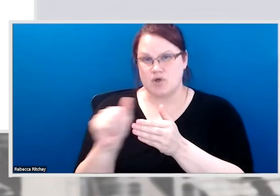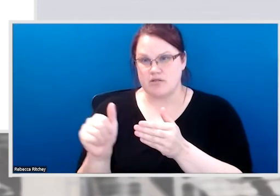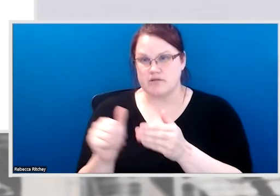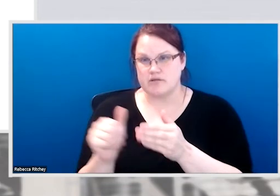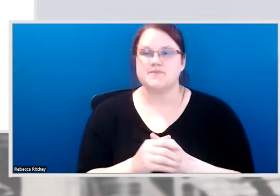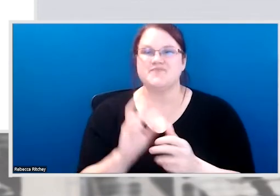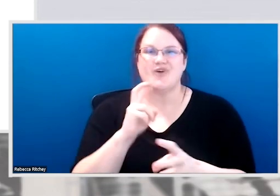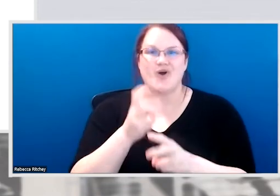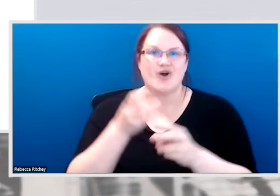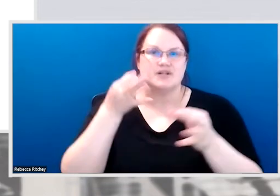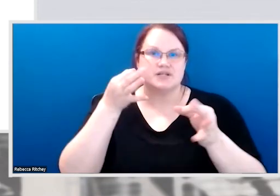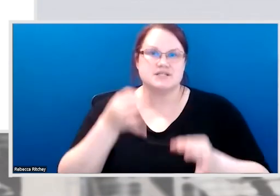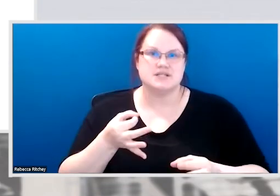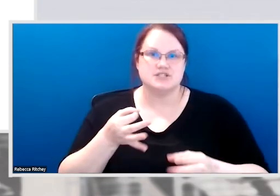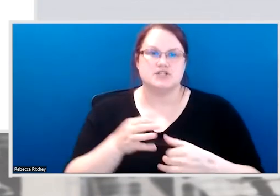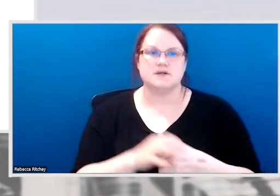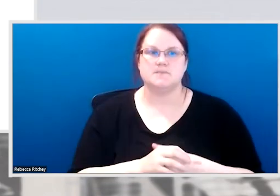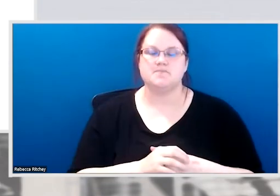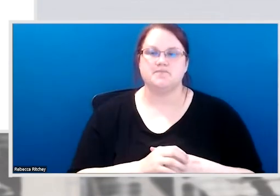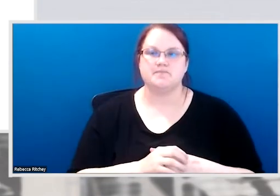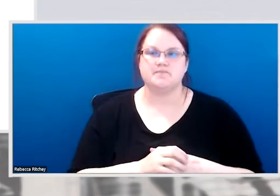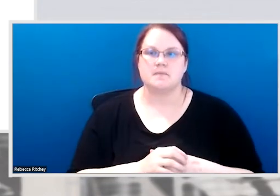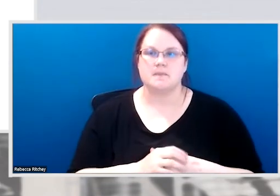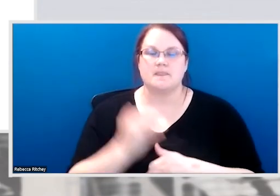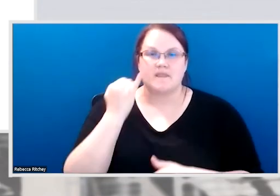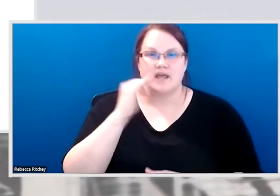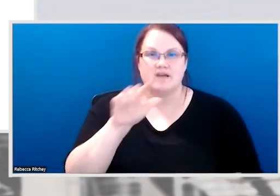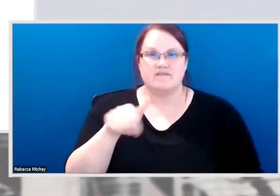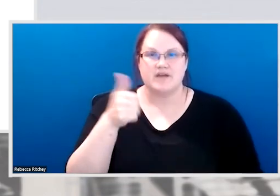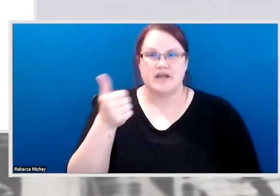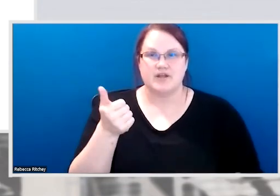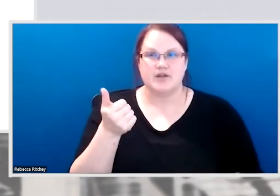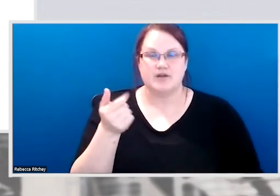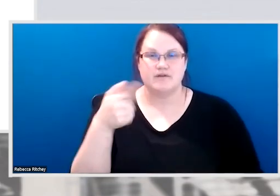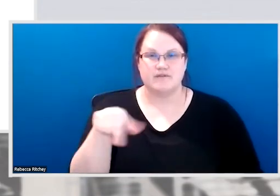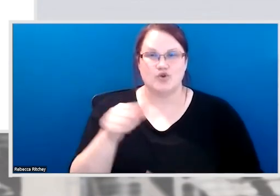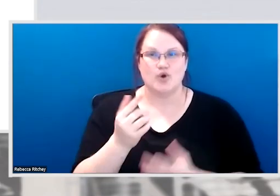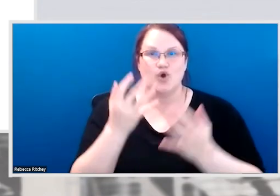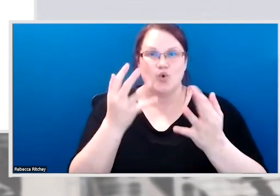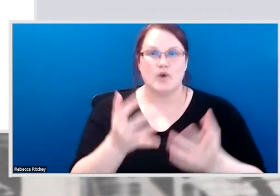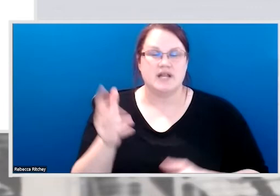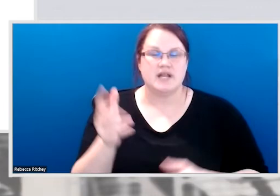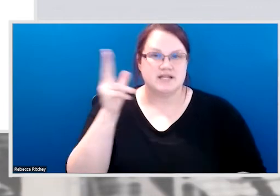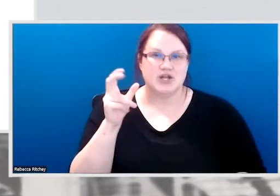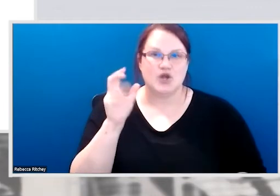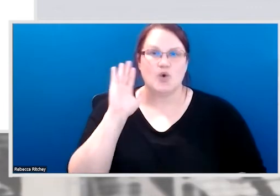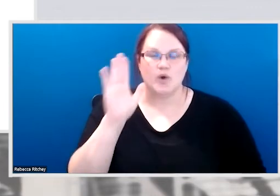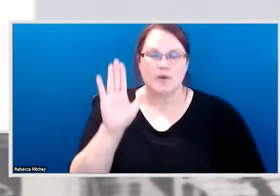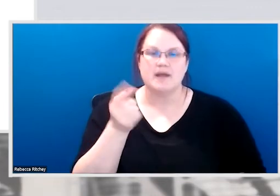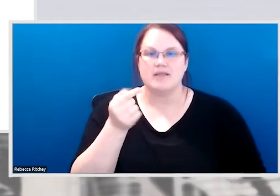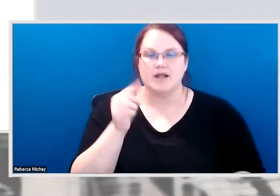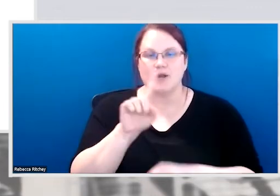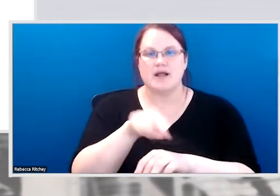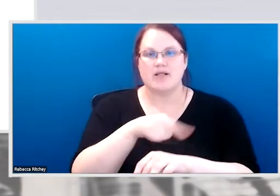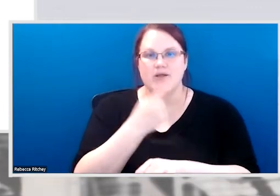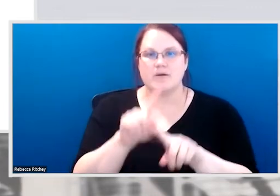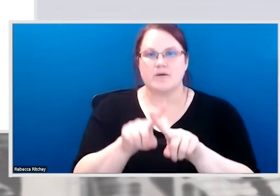hard decision. If any of you out there are waiting to hear from us, it'll be a little bit longer,